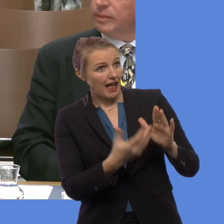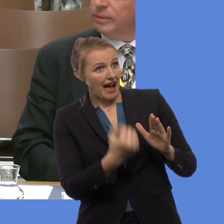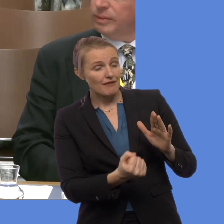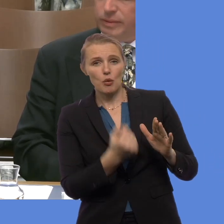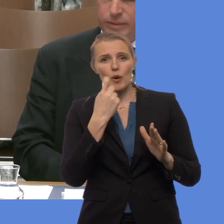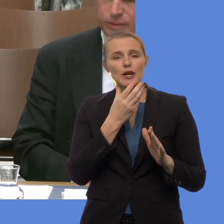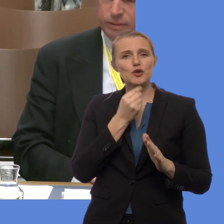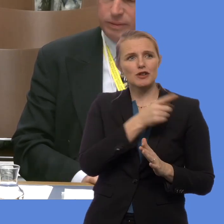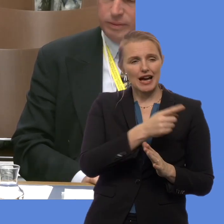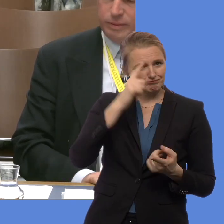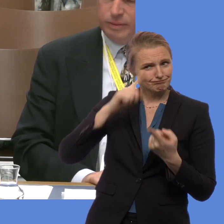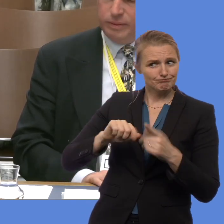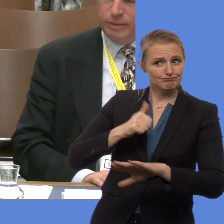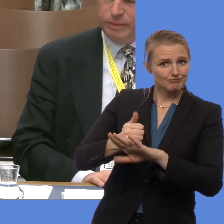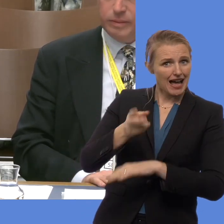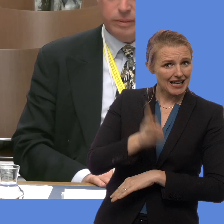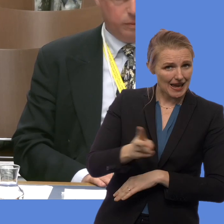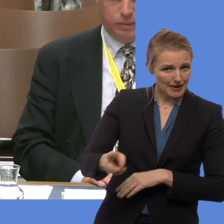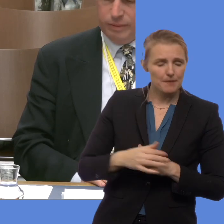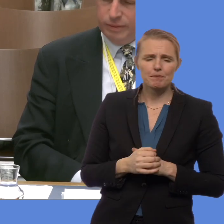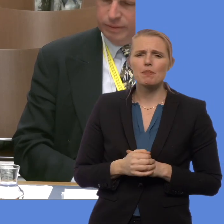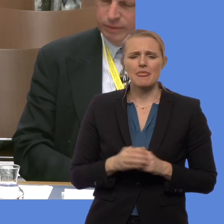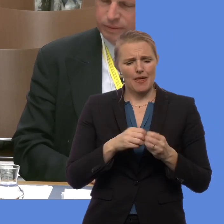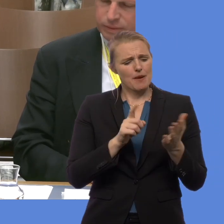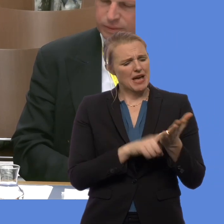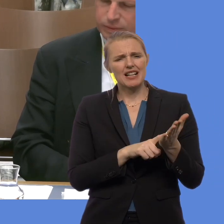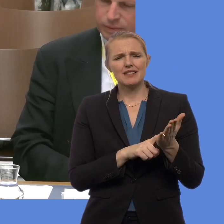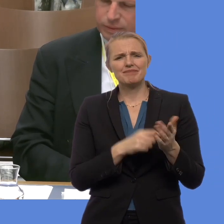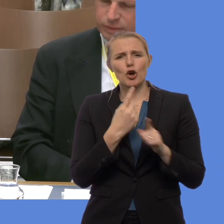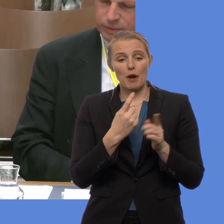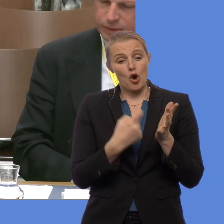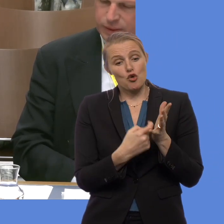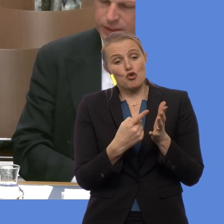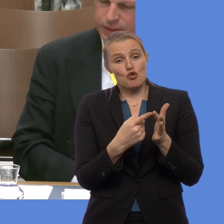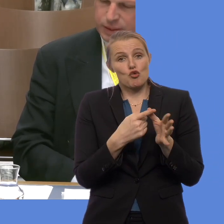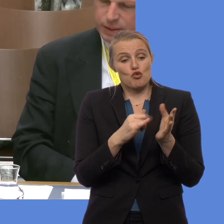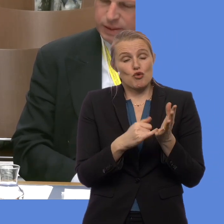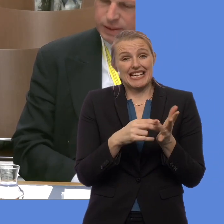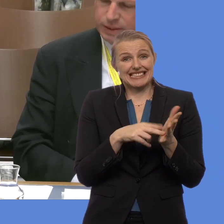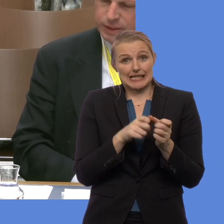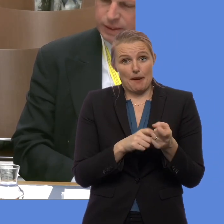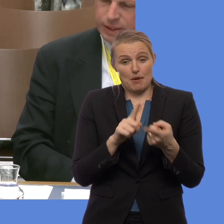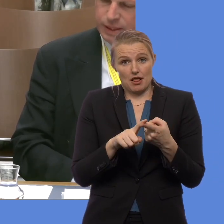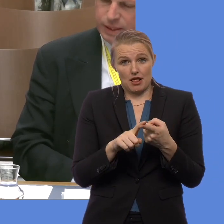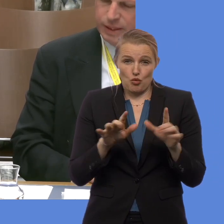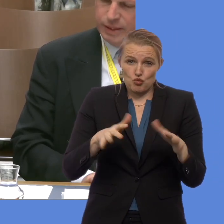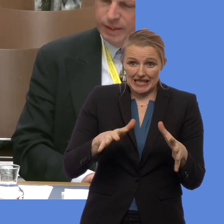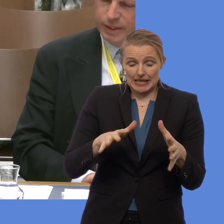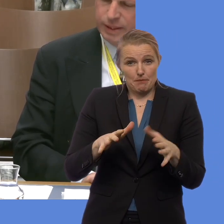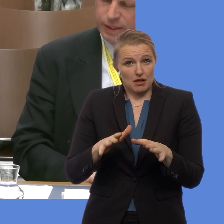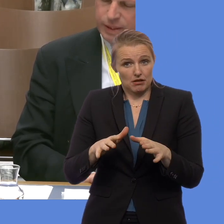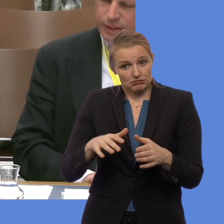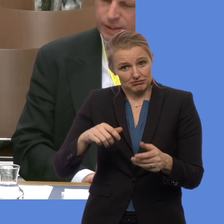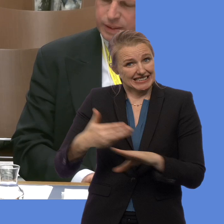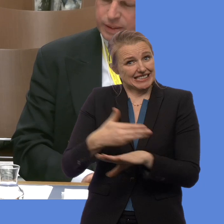reference within the bill to taking reasonable steps then goes on to mention that something is accessible to individuals in the deaf community